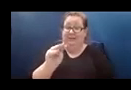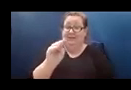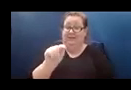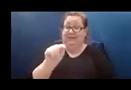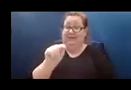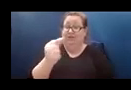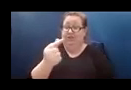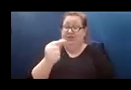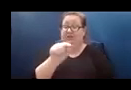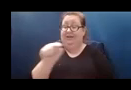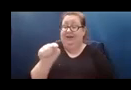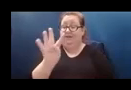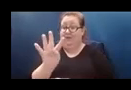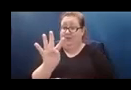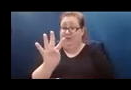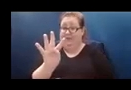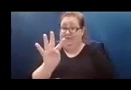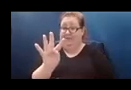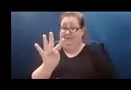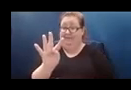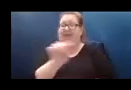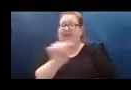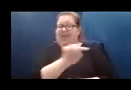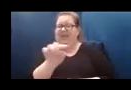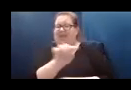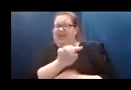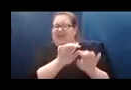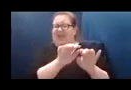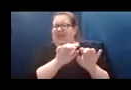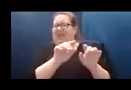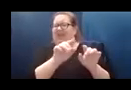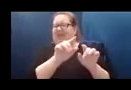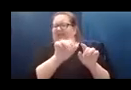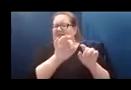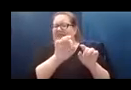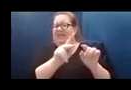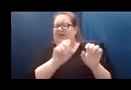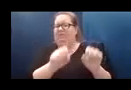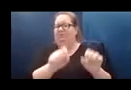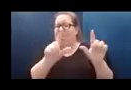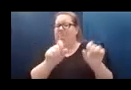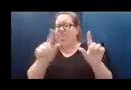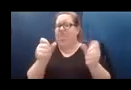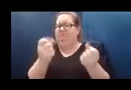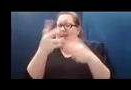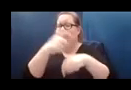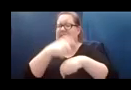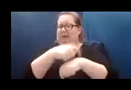https://tinyurl.com/NENJ-MTG-4. And we will share this link multiple times in case you'd like to join.